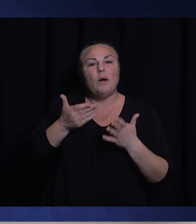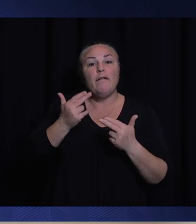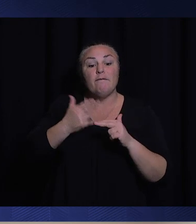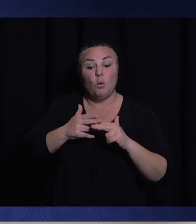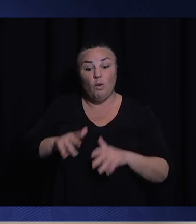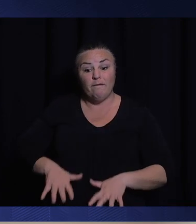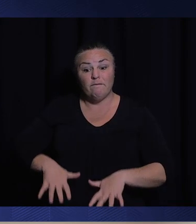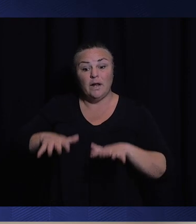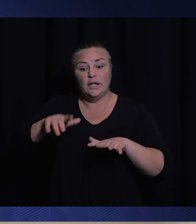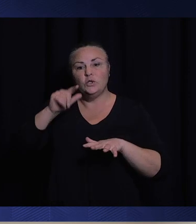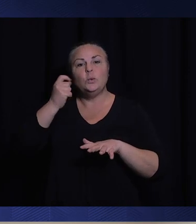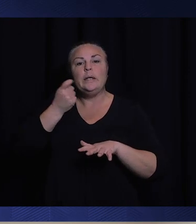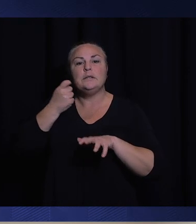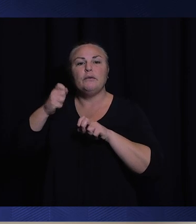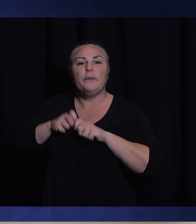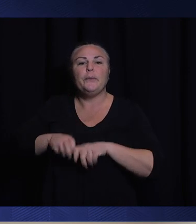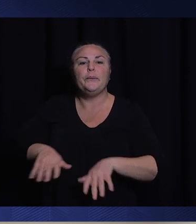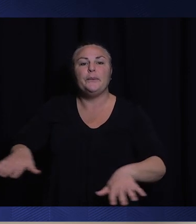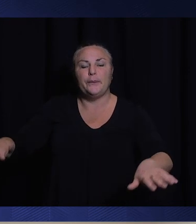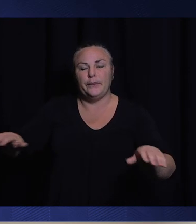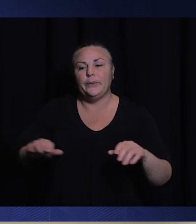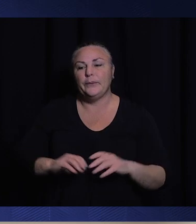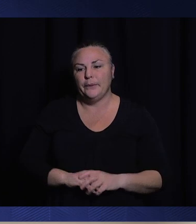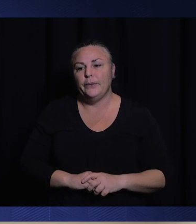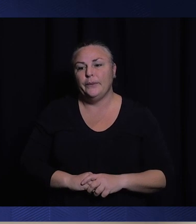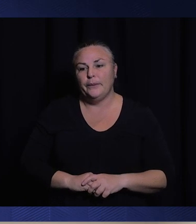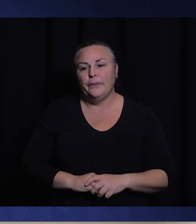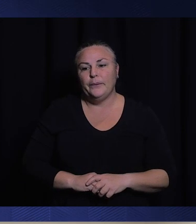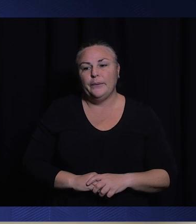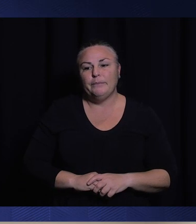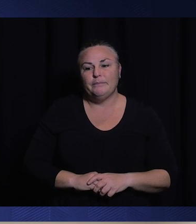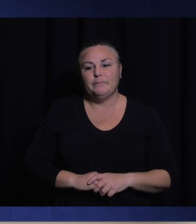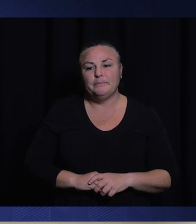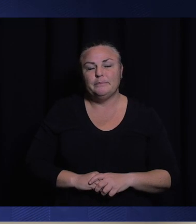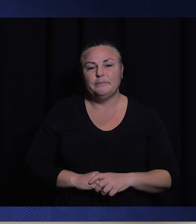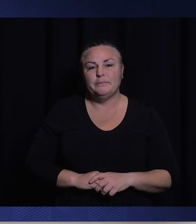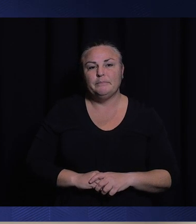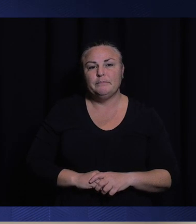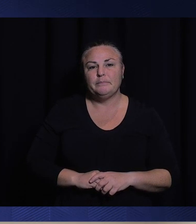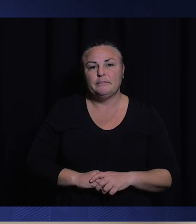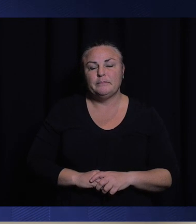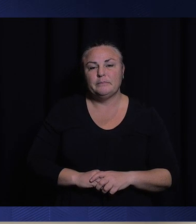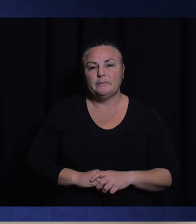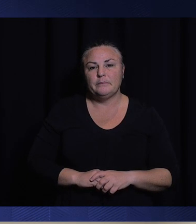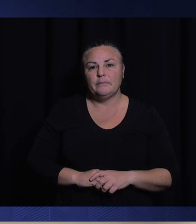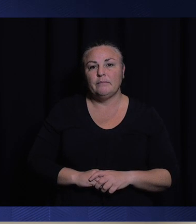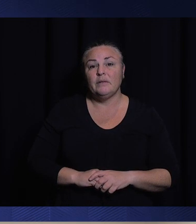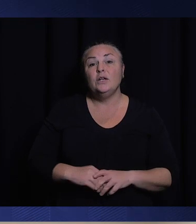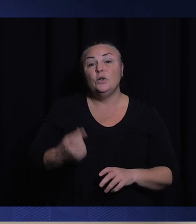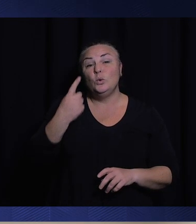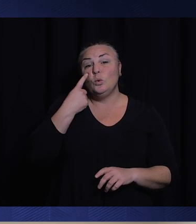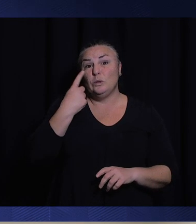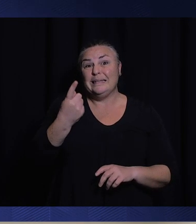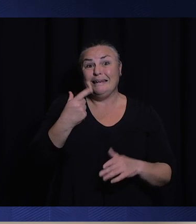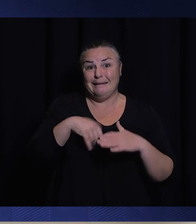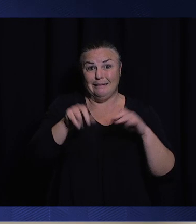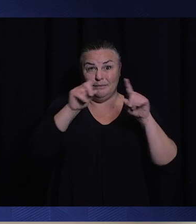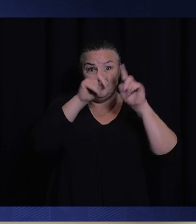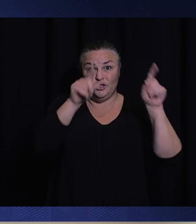heard from Dr. Liu about finer-scale nature-based solutions. And in fact, nature-based solutions cover a full